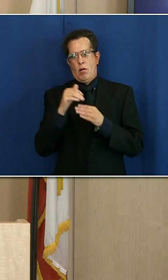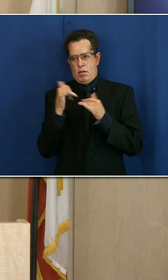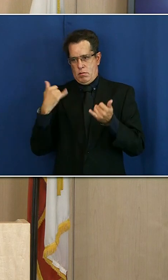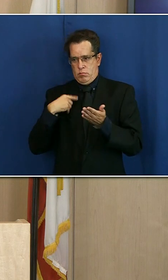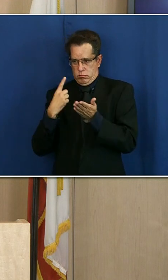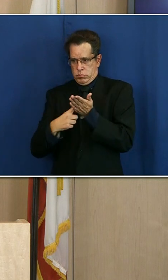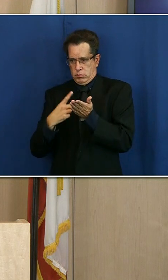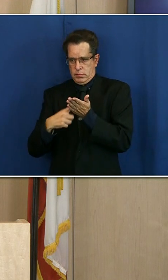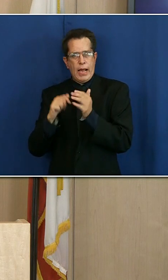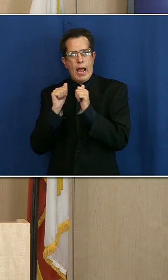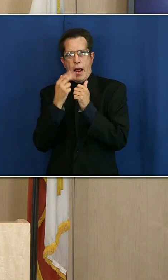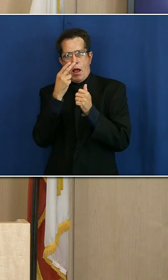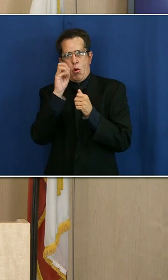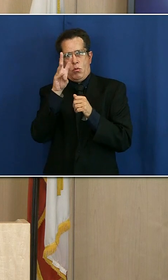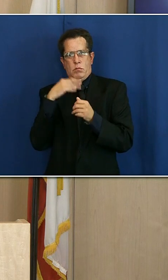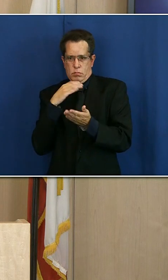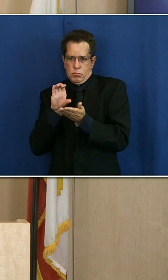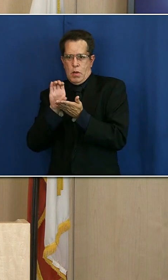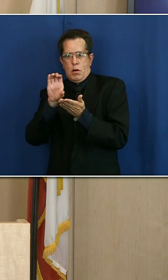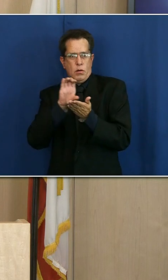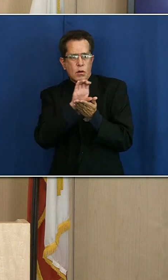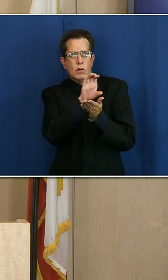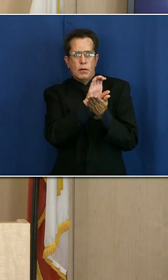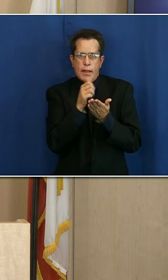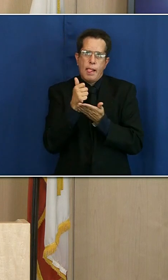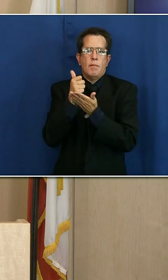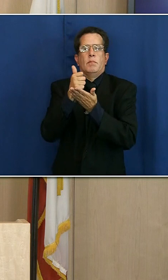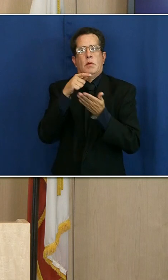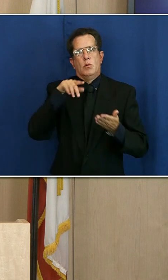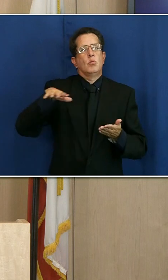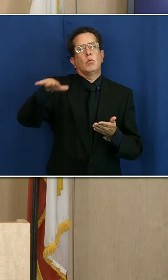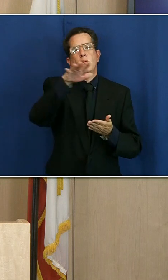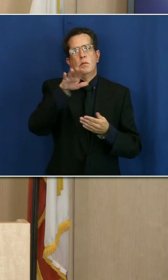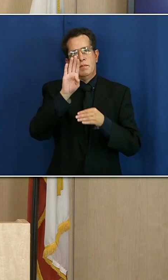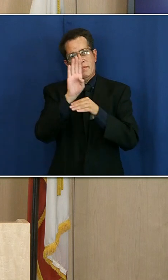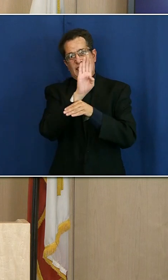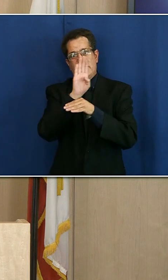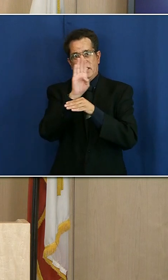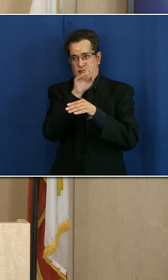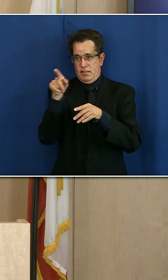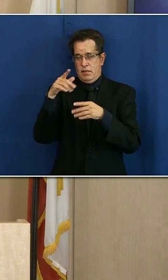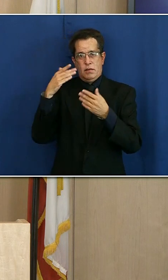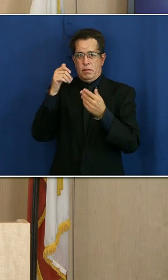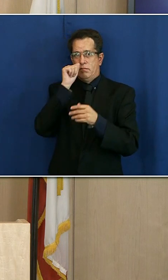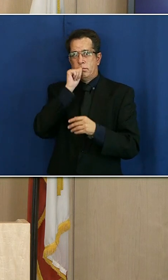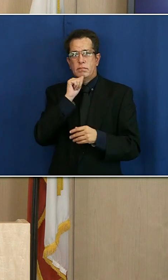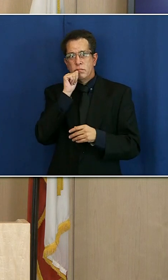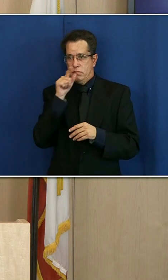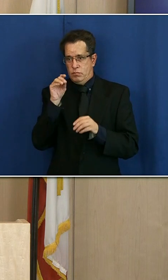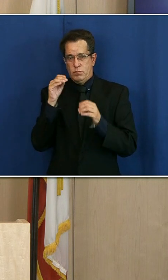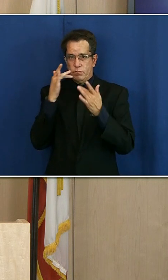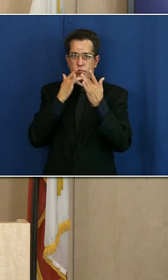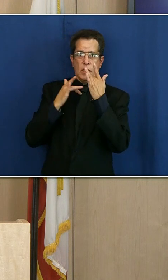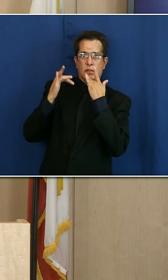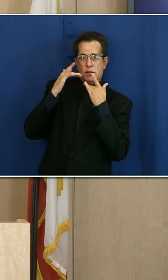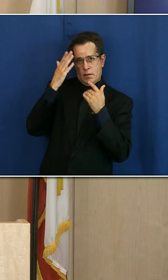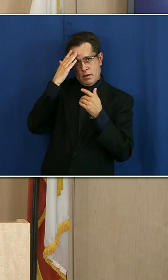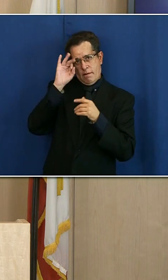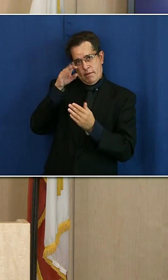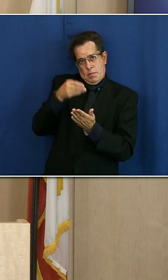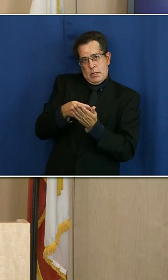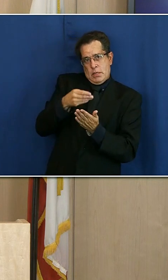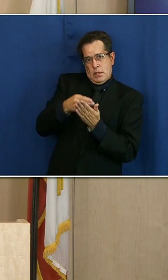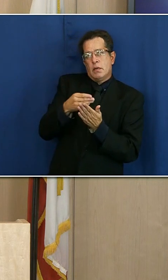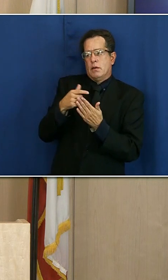$14,592,749 that will be provided in economic assistances to businesses that have been very stressed as a result of this